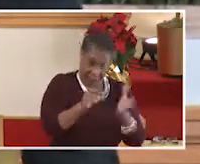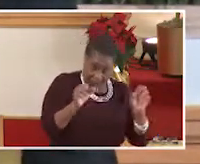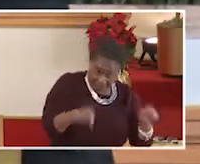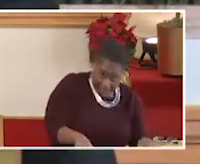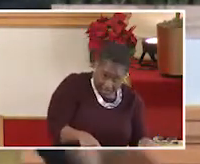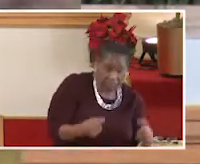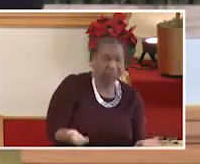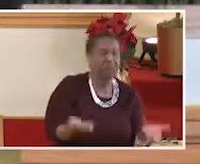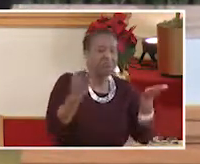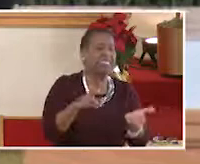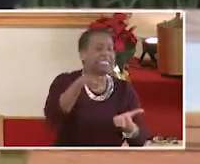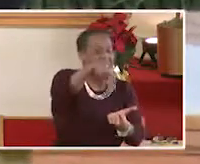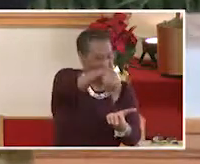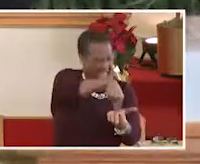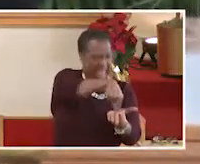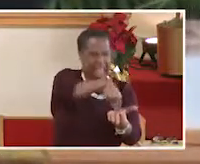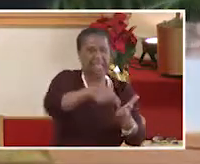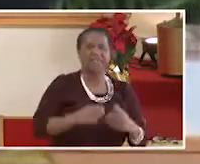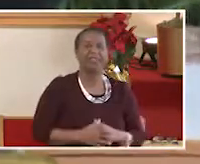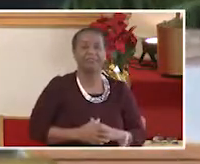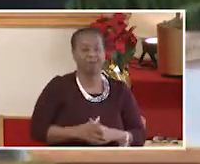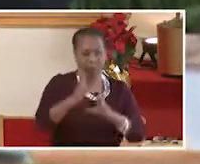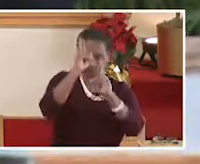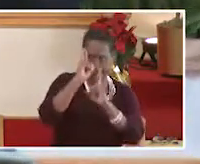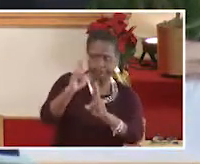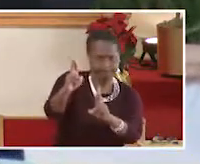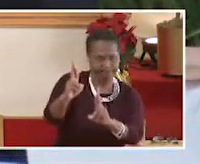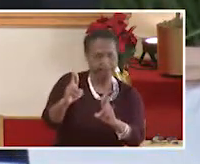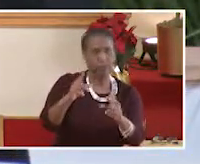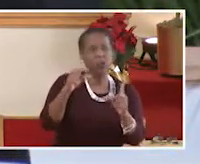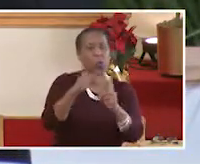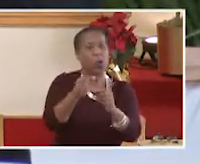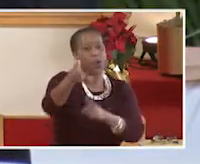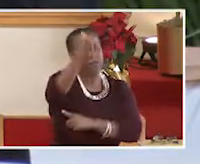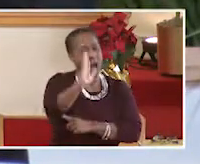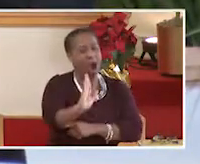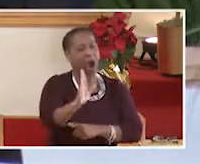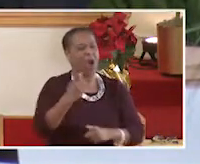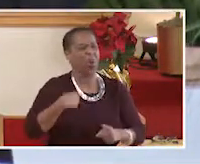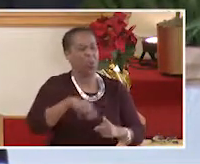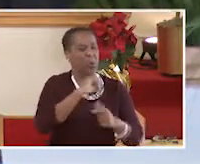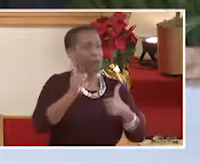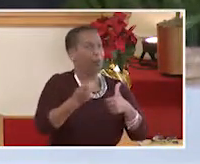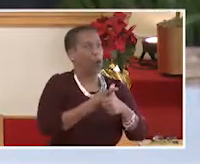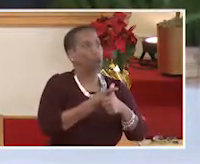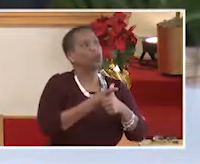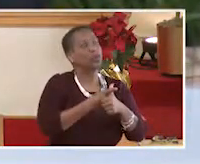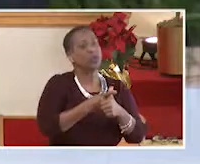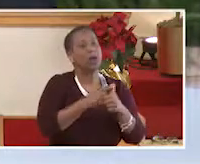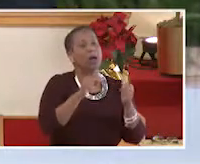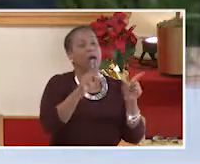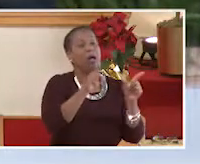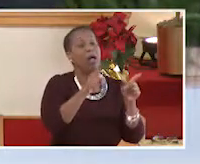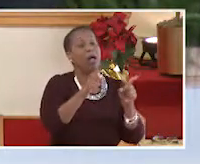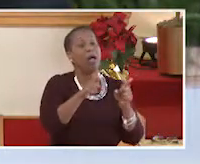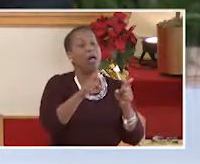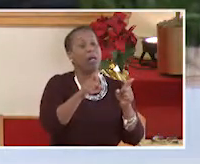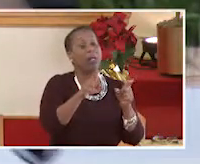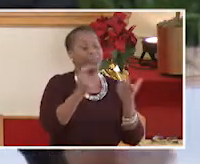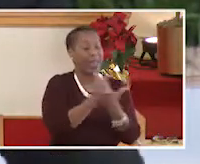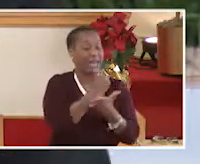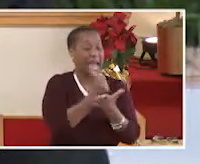give reverence to the word of God as we consider the first canonical gospel, the gospel according to Matthew